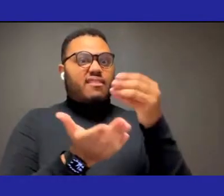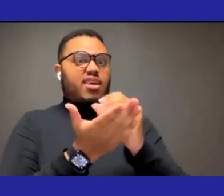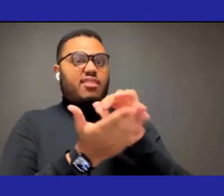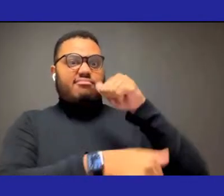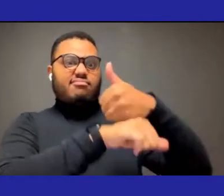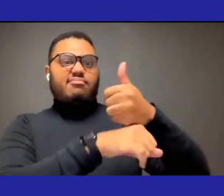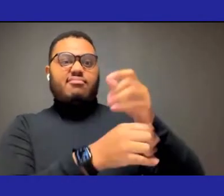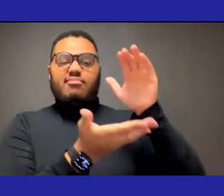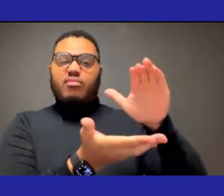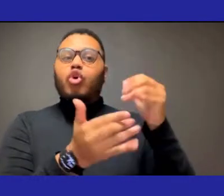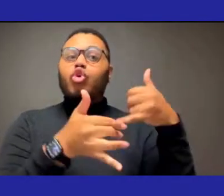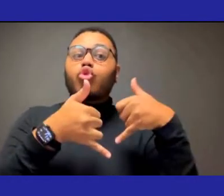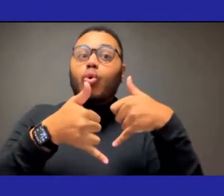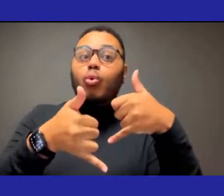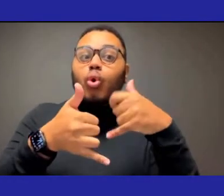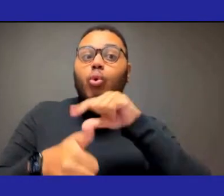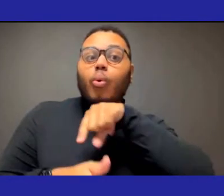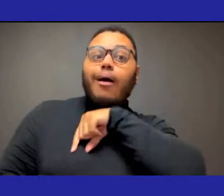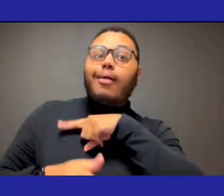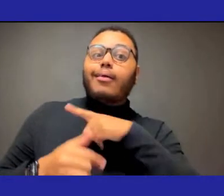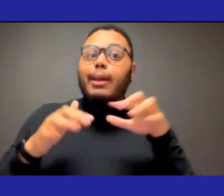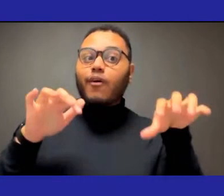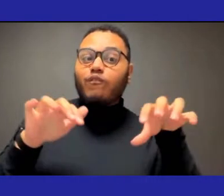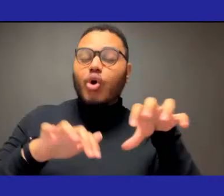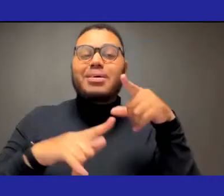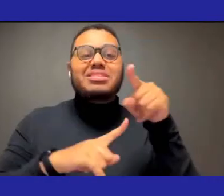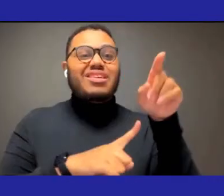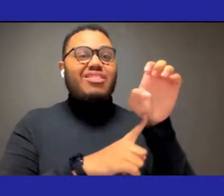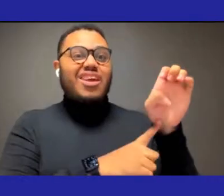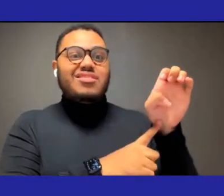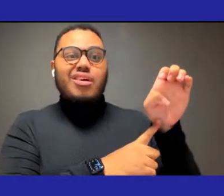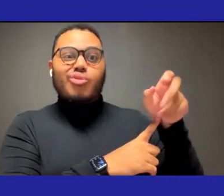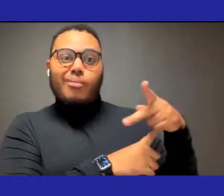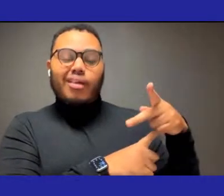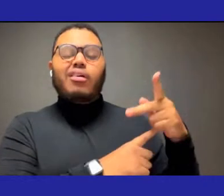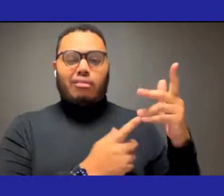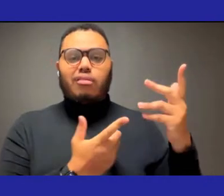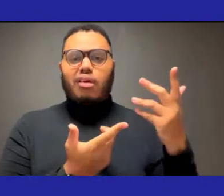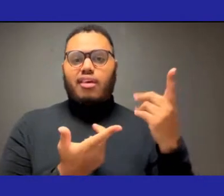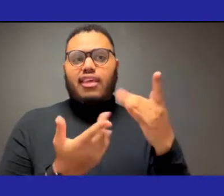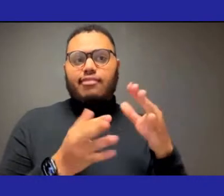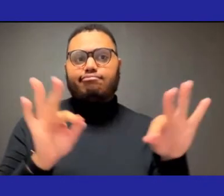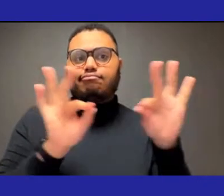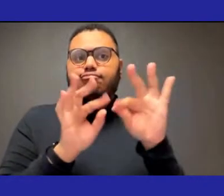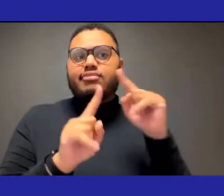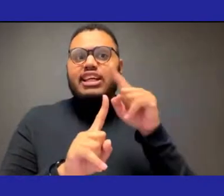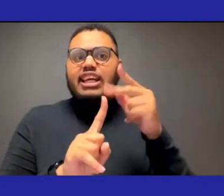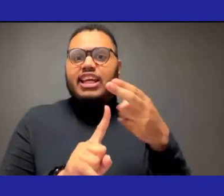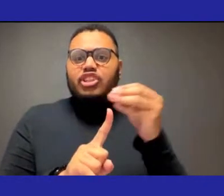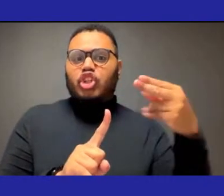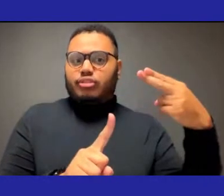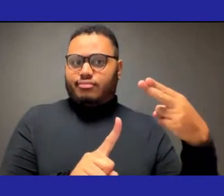quality performance in the essential plan that is of benefit to H&H as part of the risk arrangement.